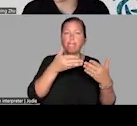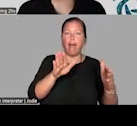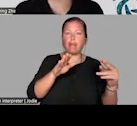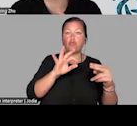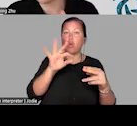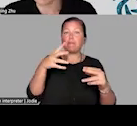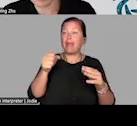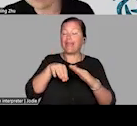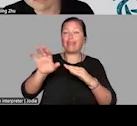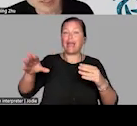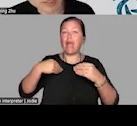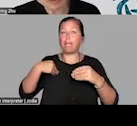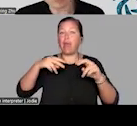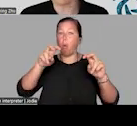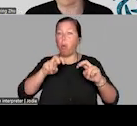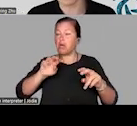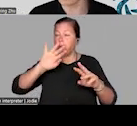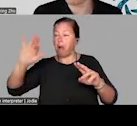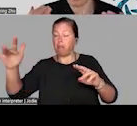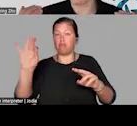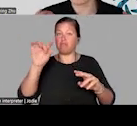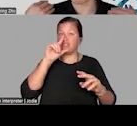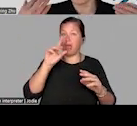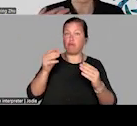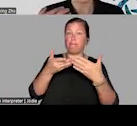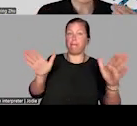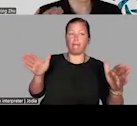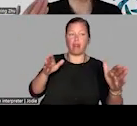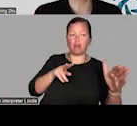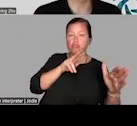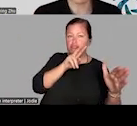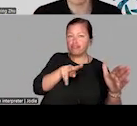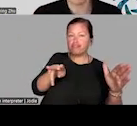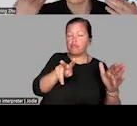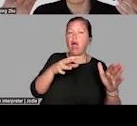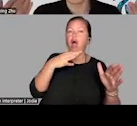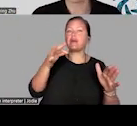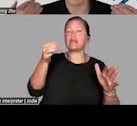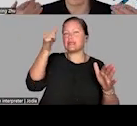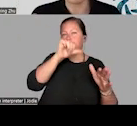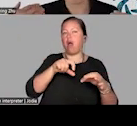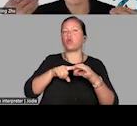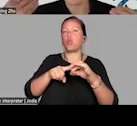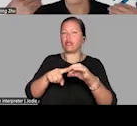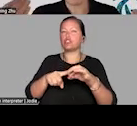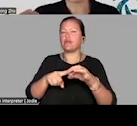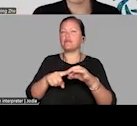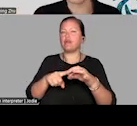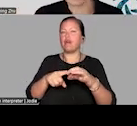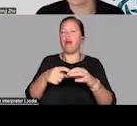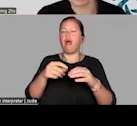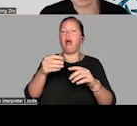to do audits, to see them. It is possible to detect from outside by asking some smart questions, uploading some